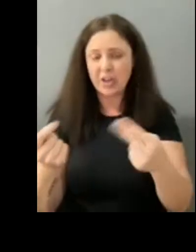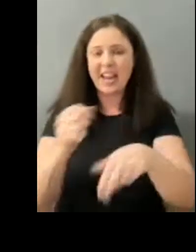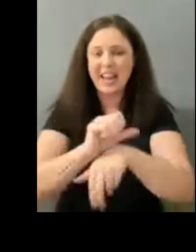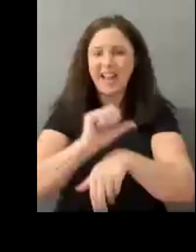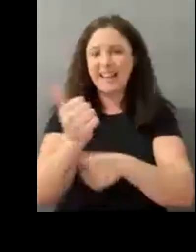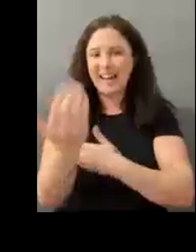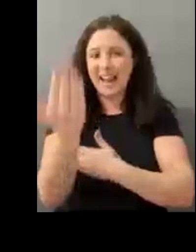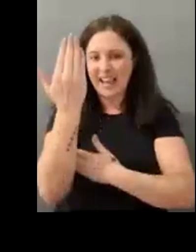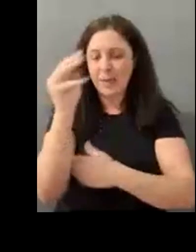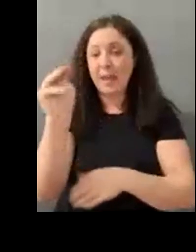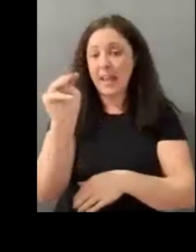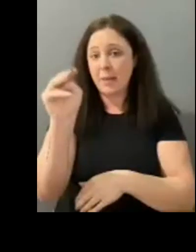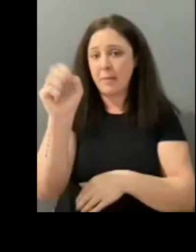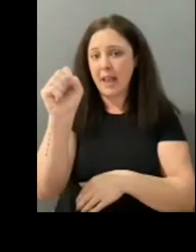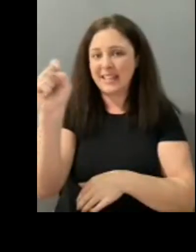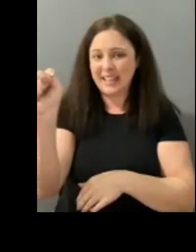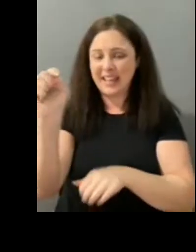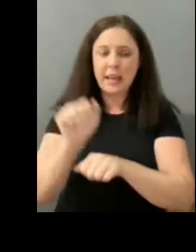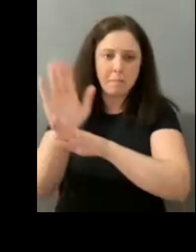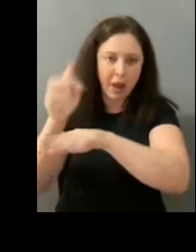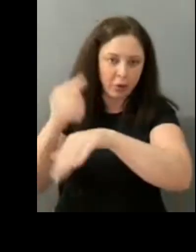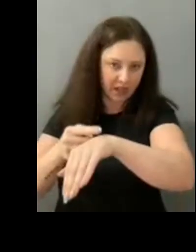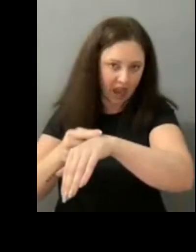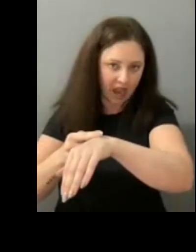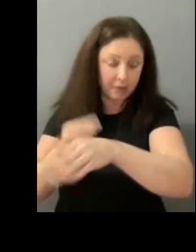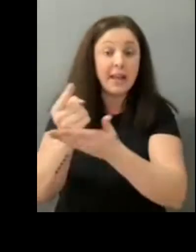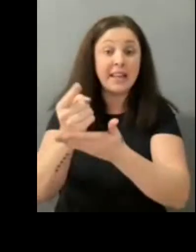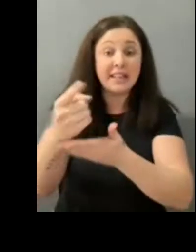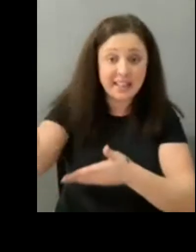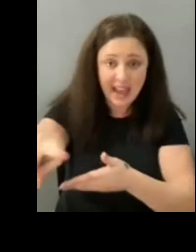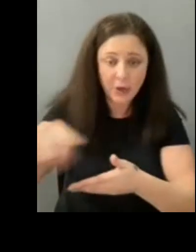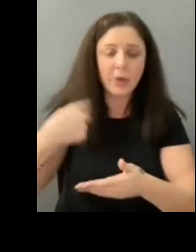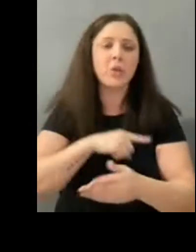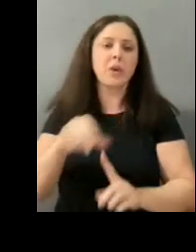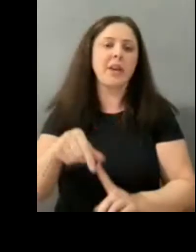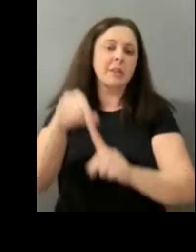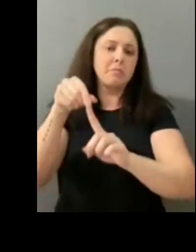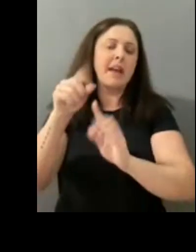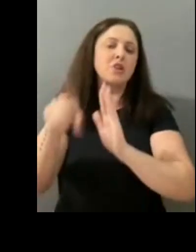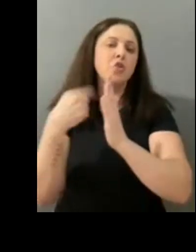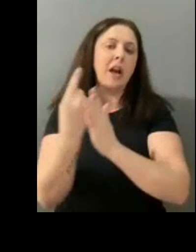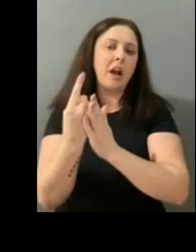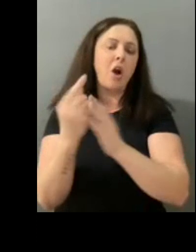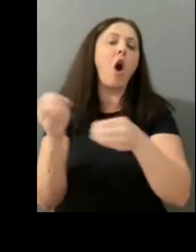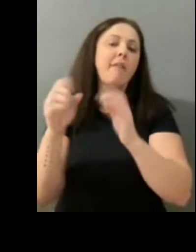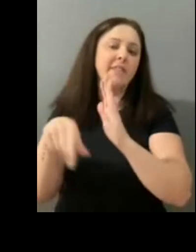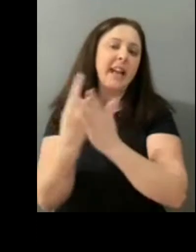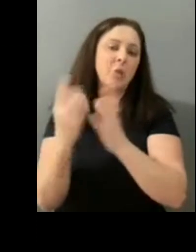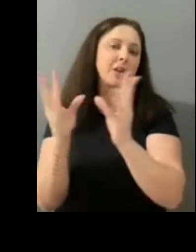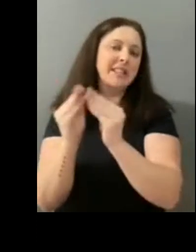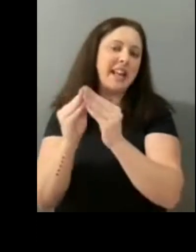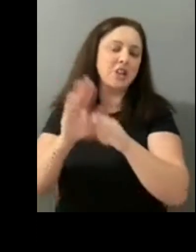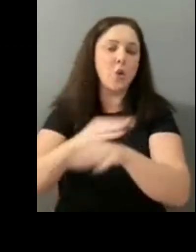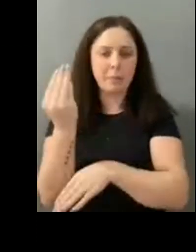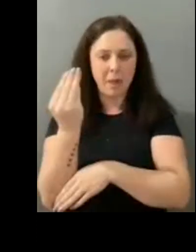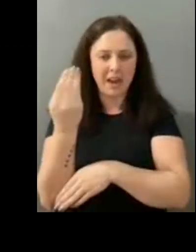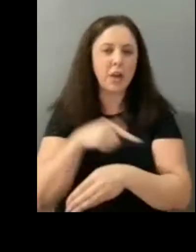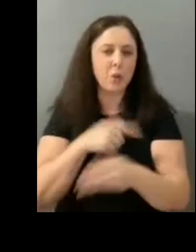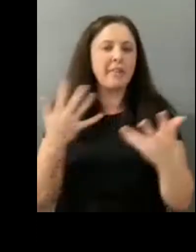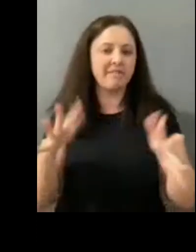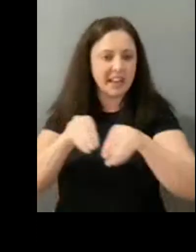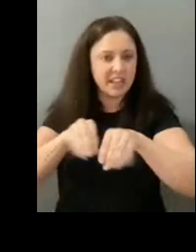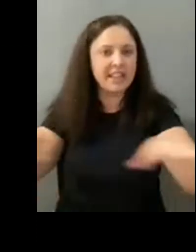Time. Next week, we are holding a special office hours session on Monday. We've sent out information about